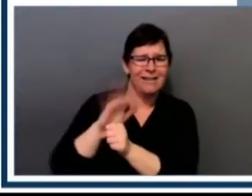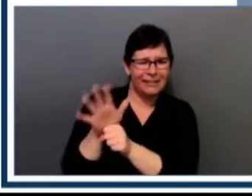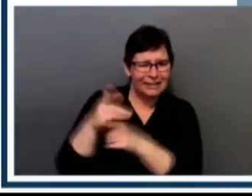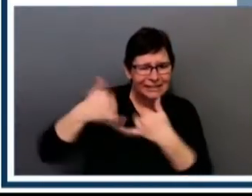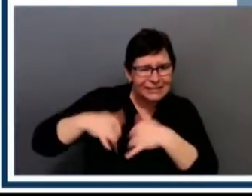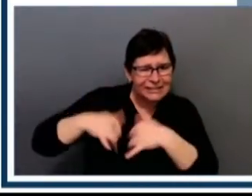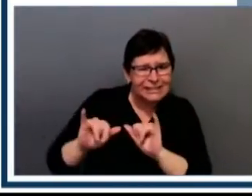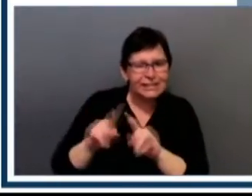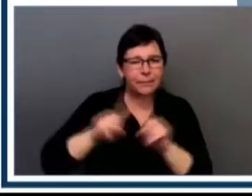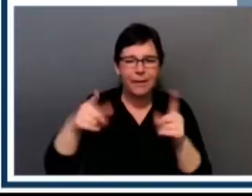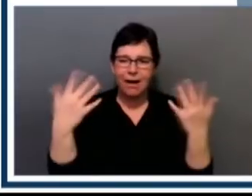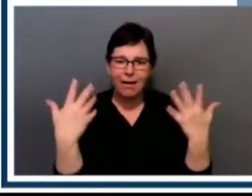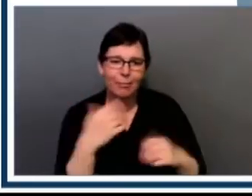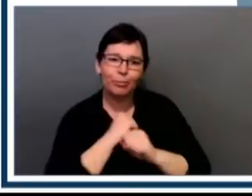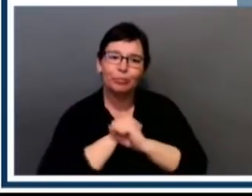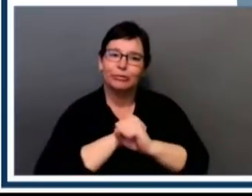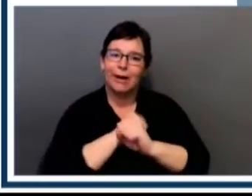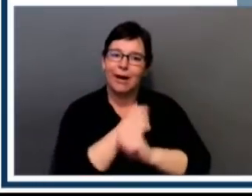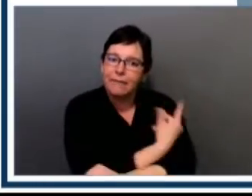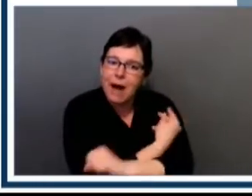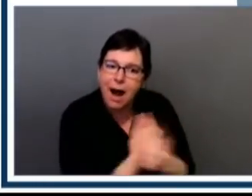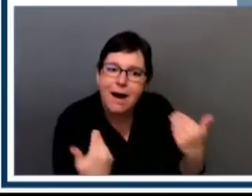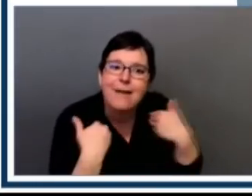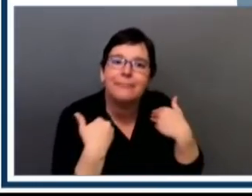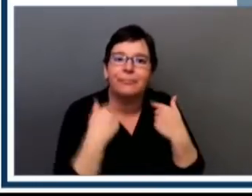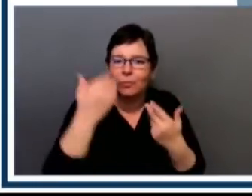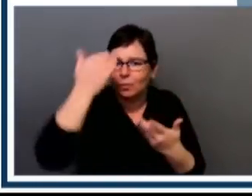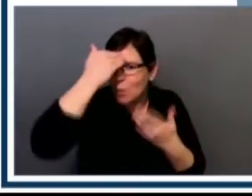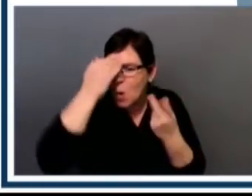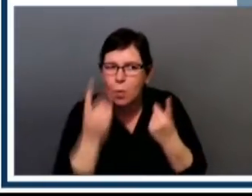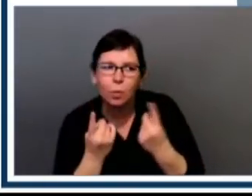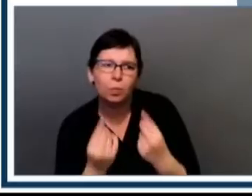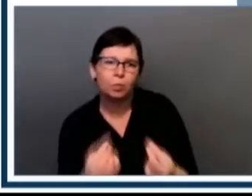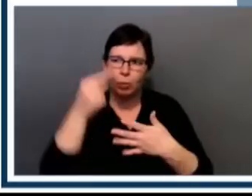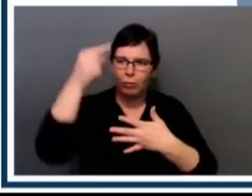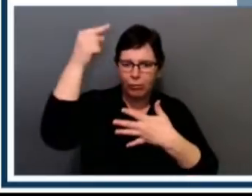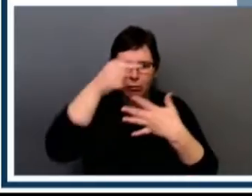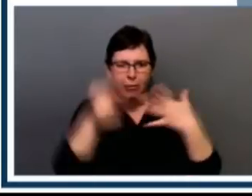managing COVID, one that hopefully